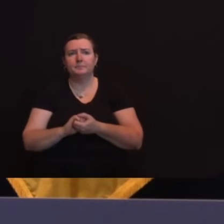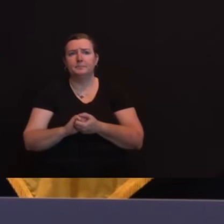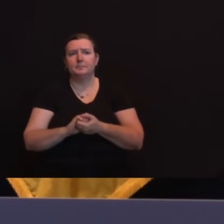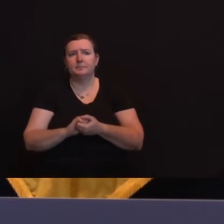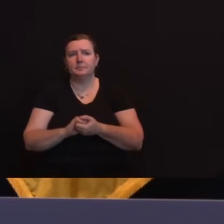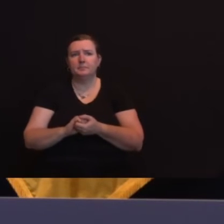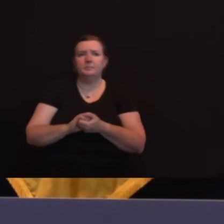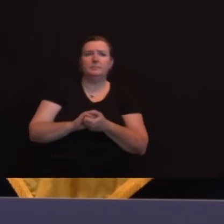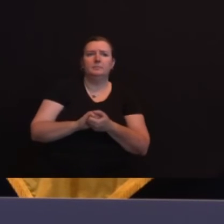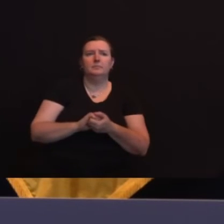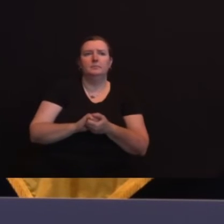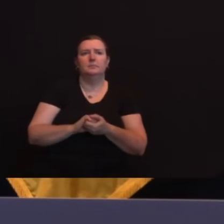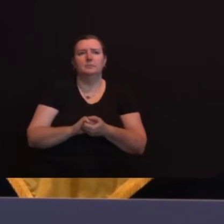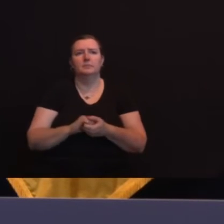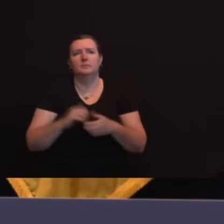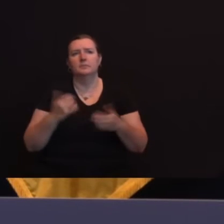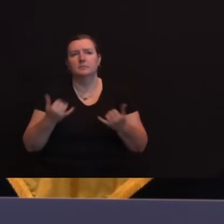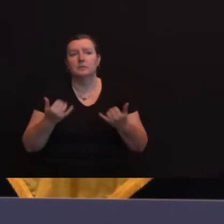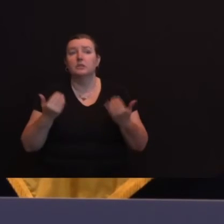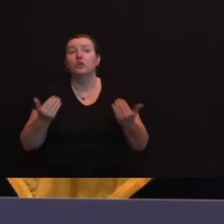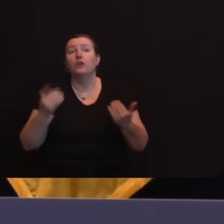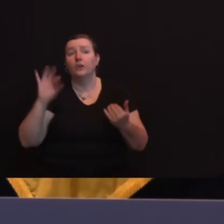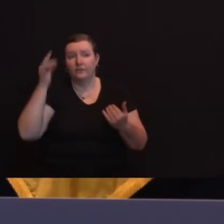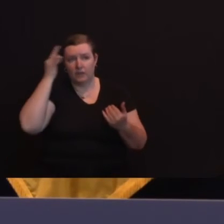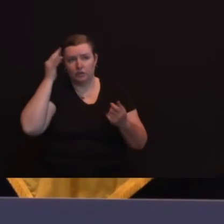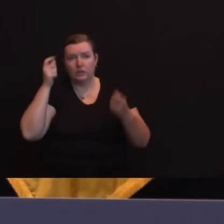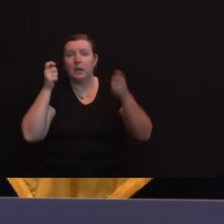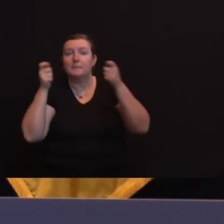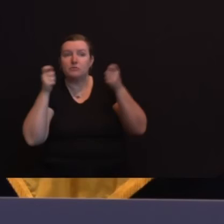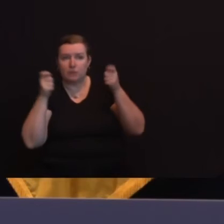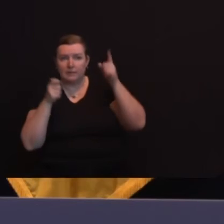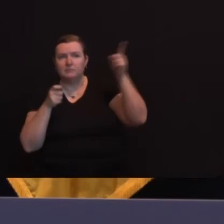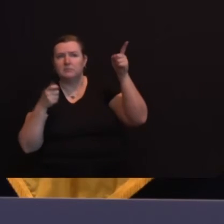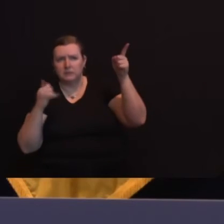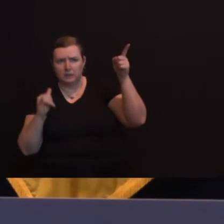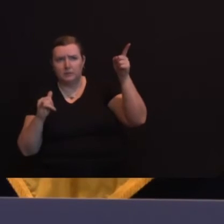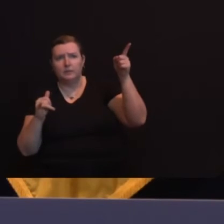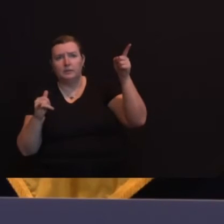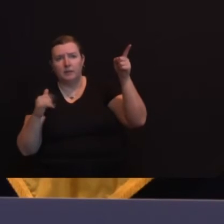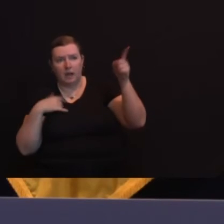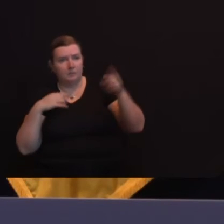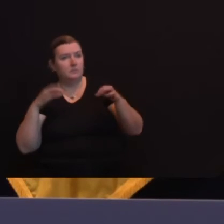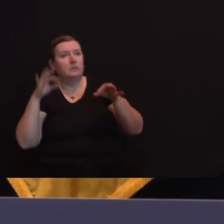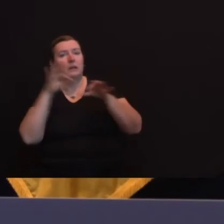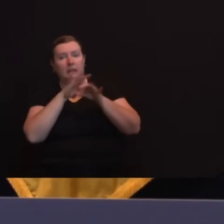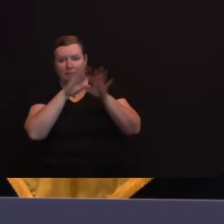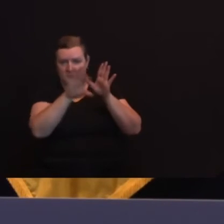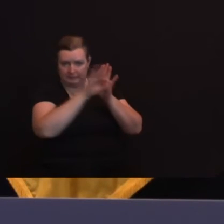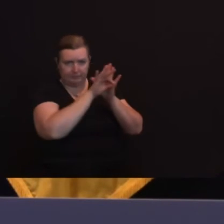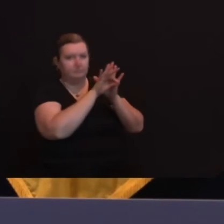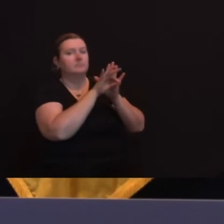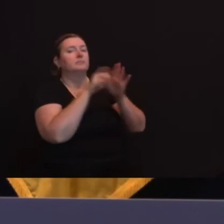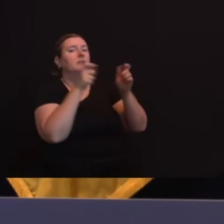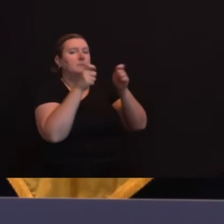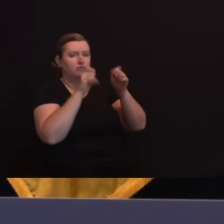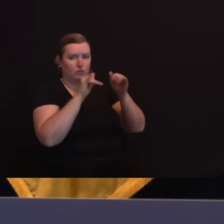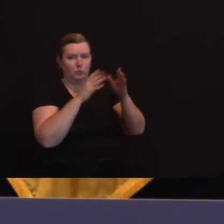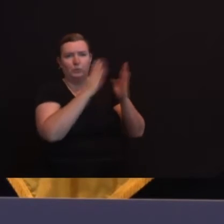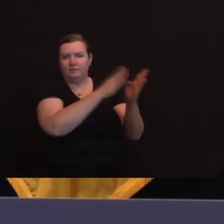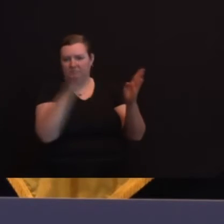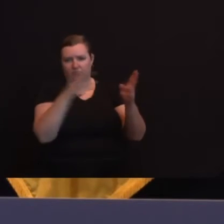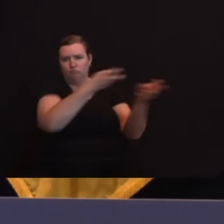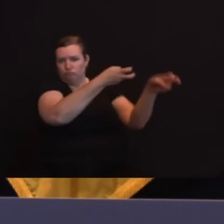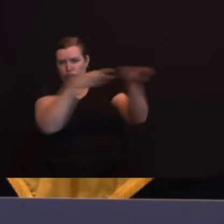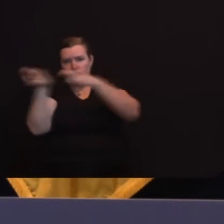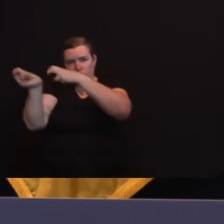to be a current federal administration, and there's been an elected administration, and President-elect Biden's, I think, co-chair of